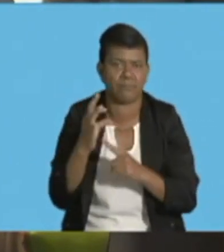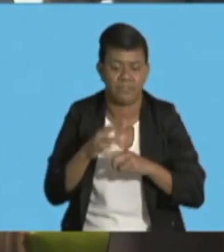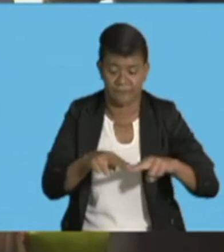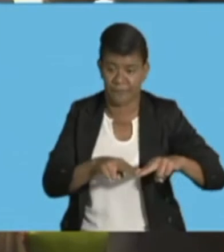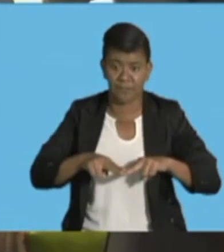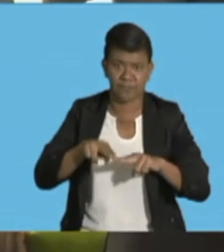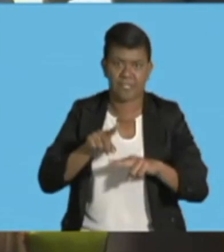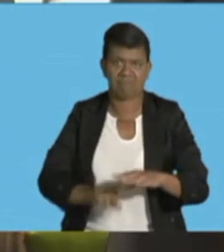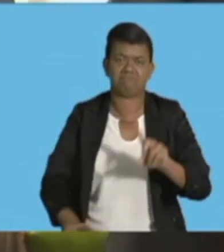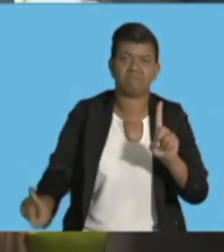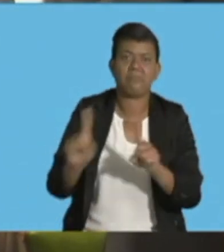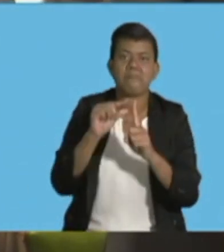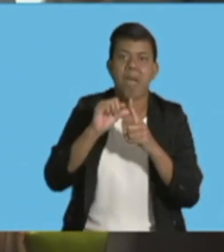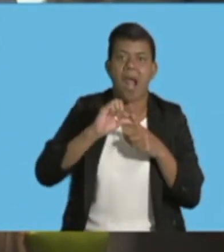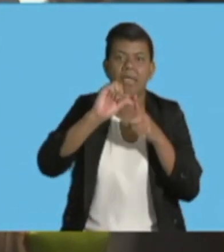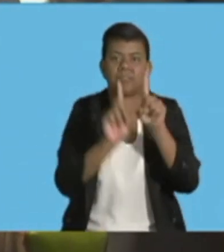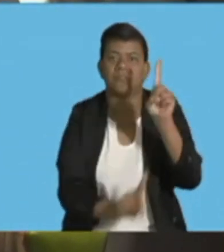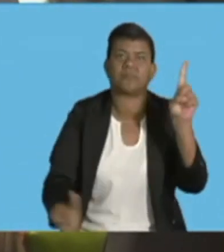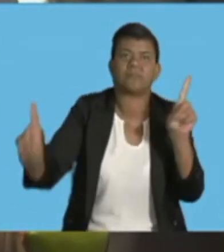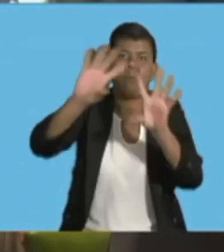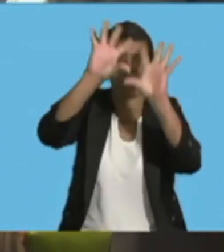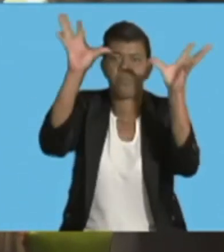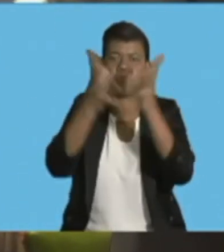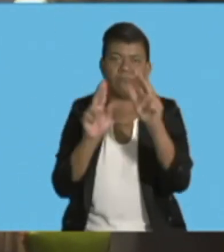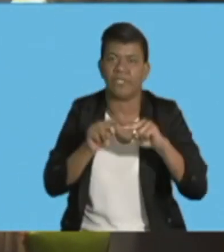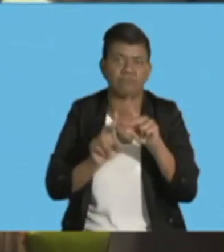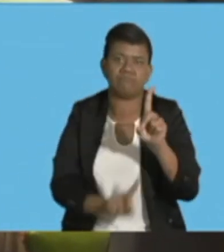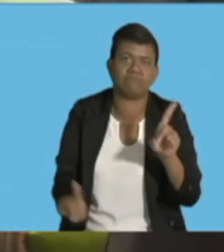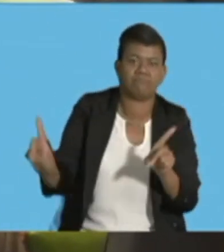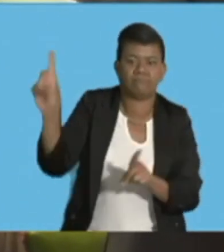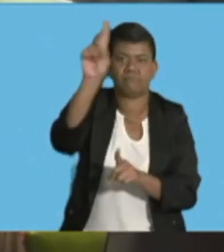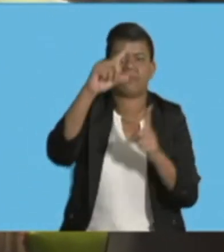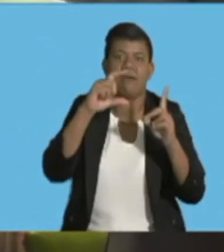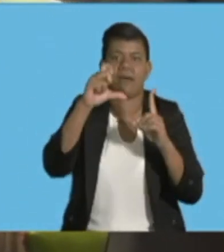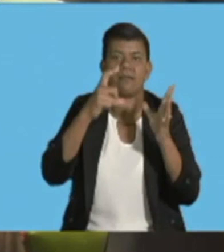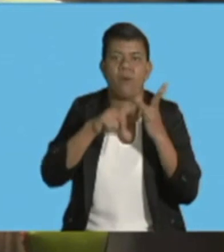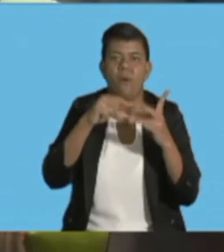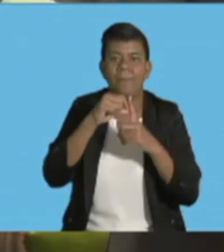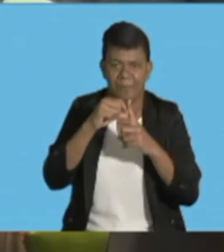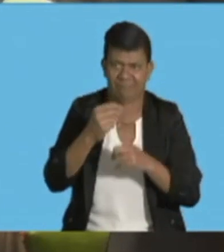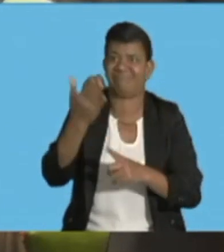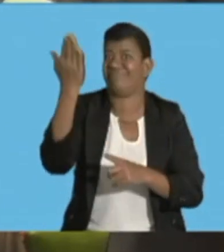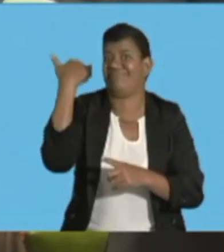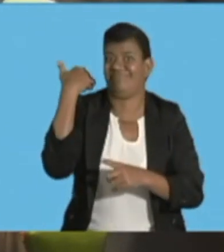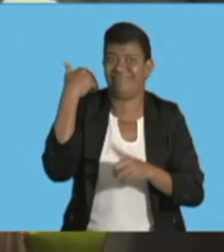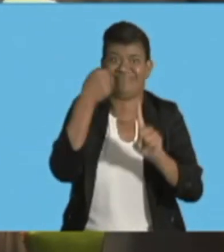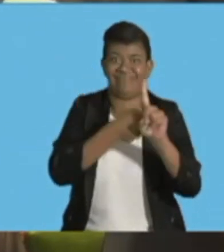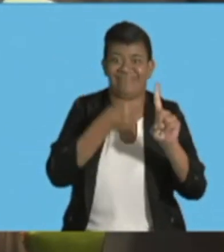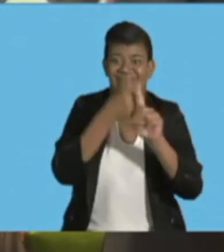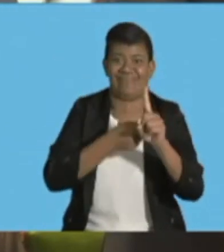in the global arena through our presidency of COP23 and continue to carry the momentum of climate action and indeed climate